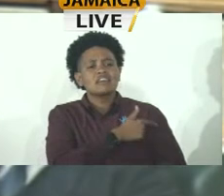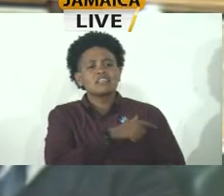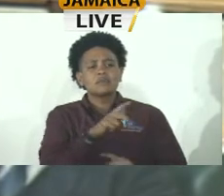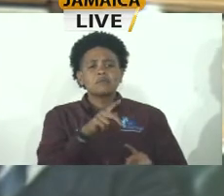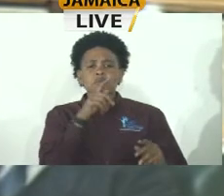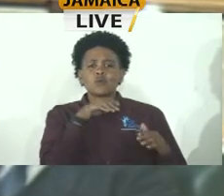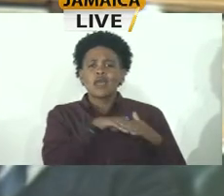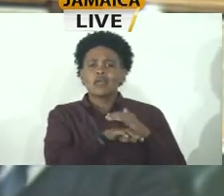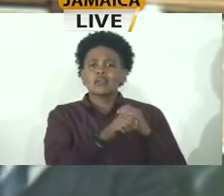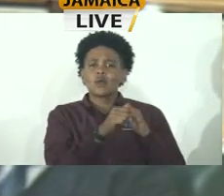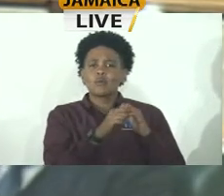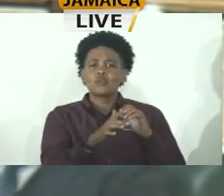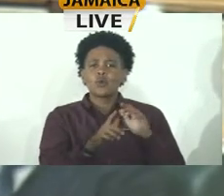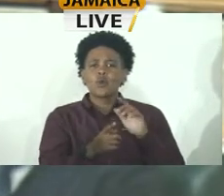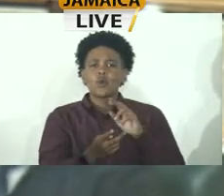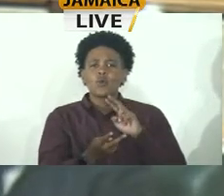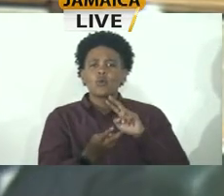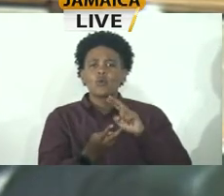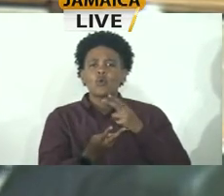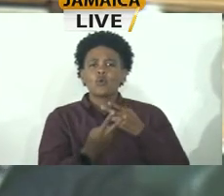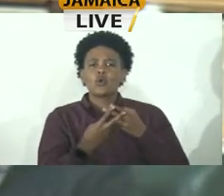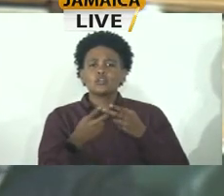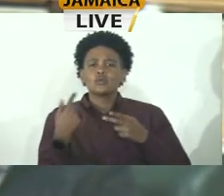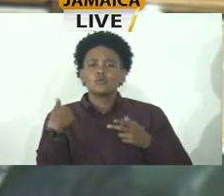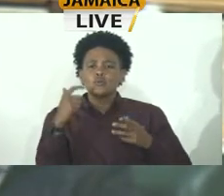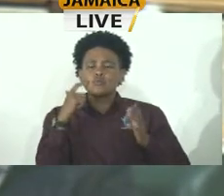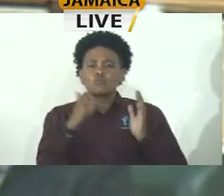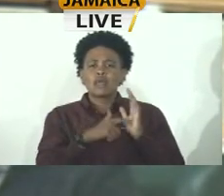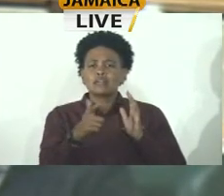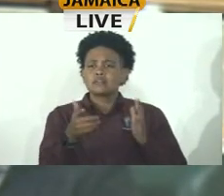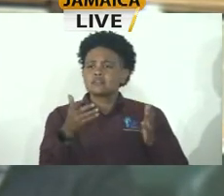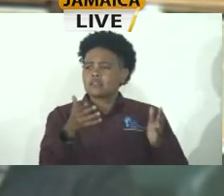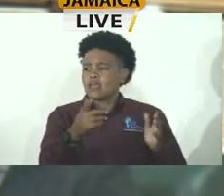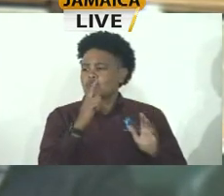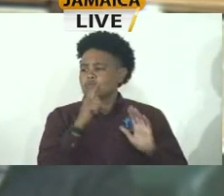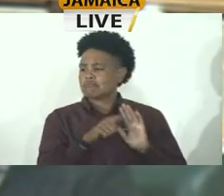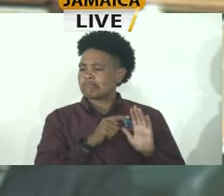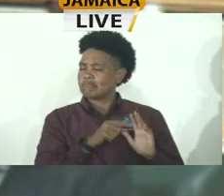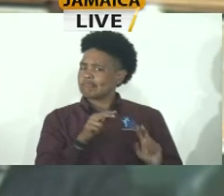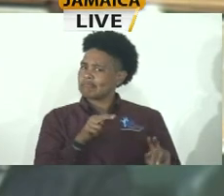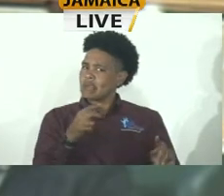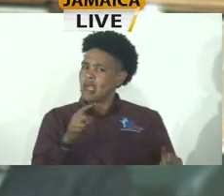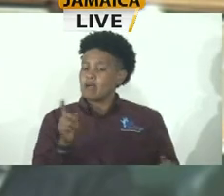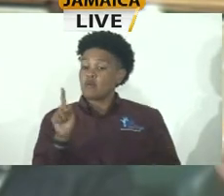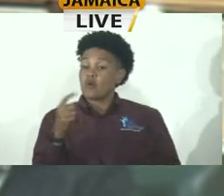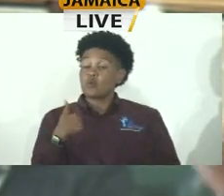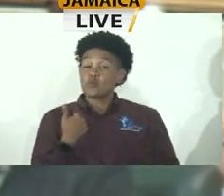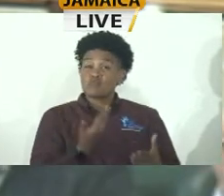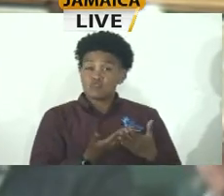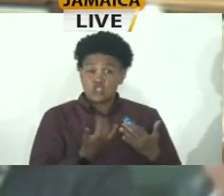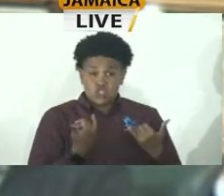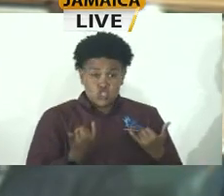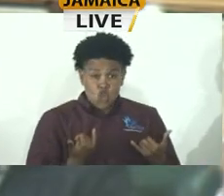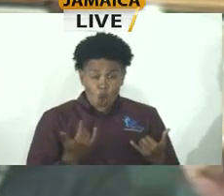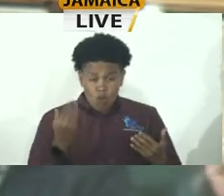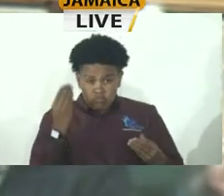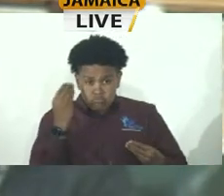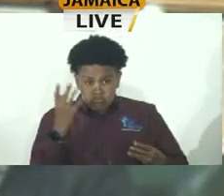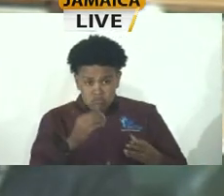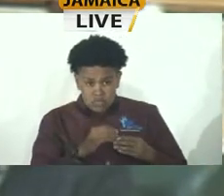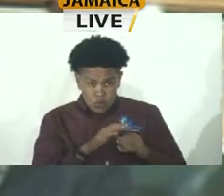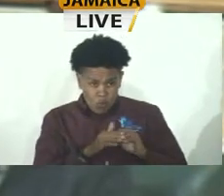without quarantine we recognize that it will place us at a disadvantage but where we are madam speaker in the